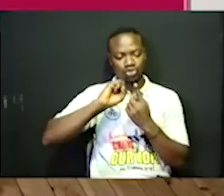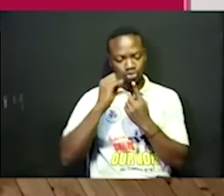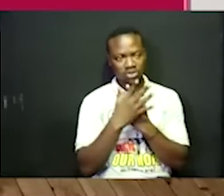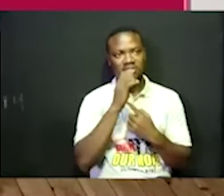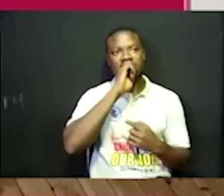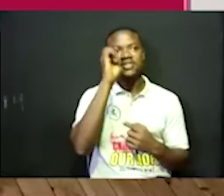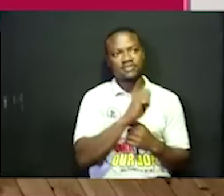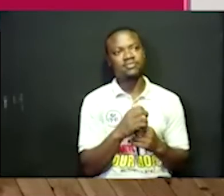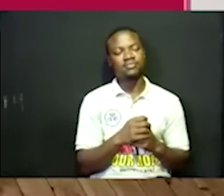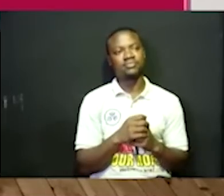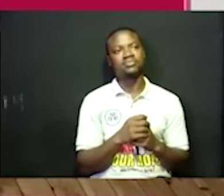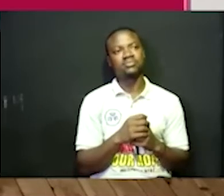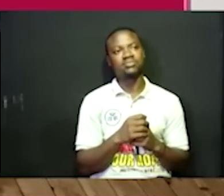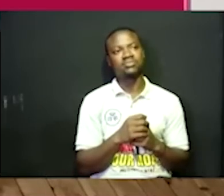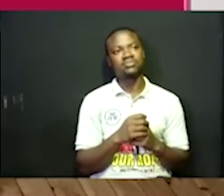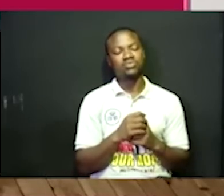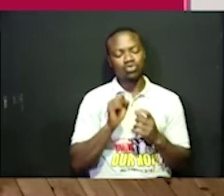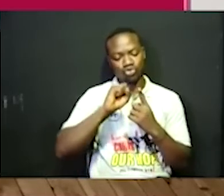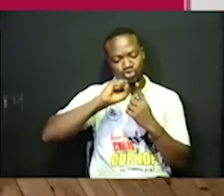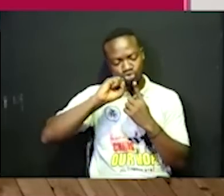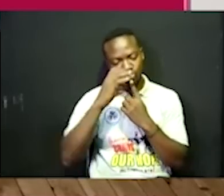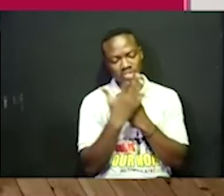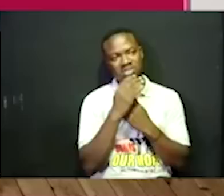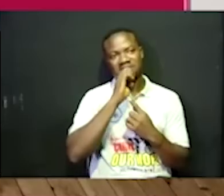social structure that incarnates evil.